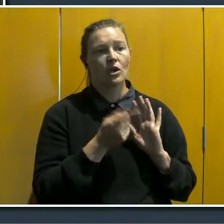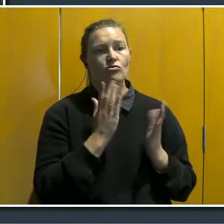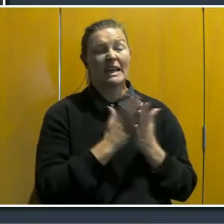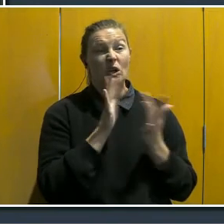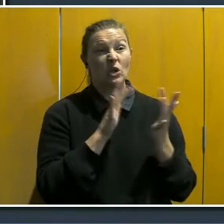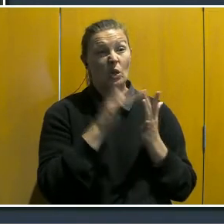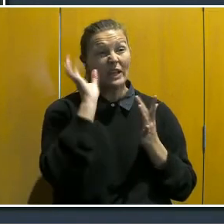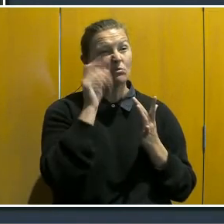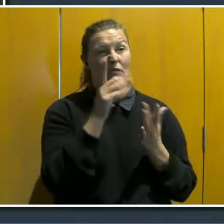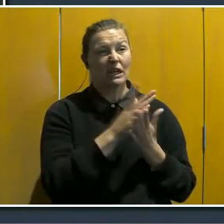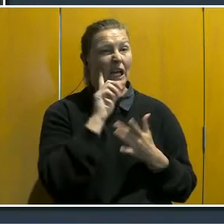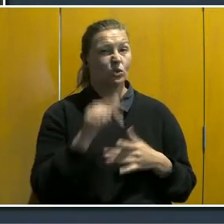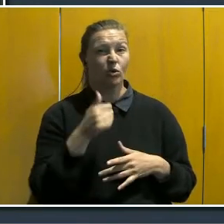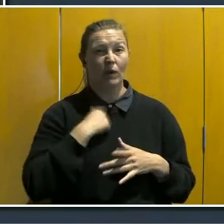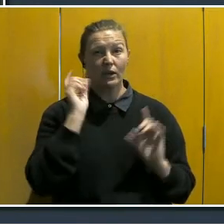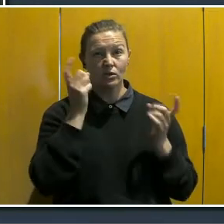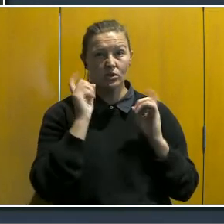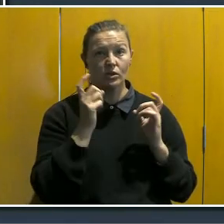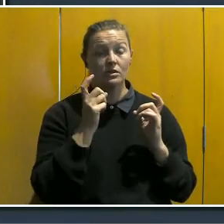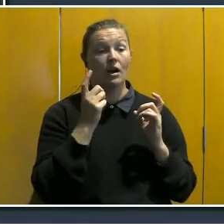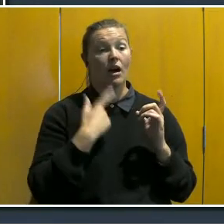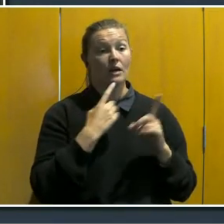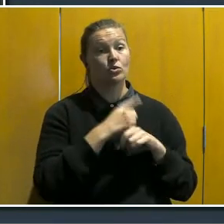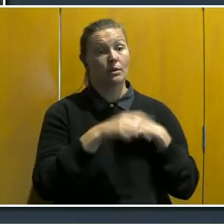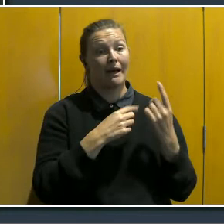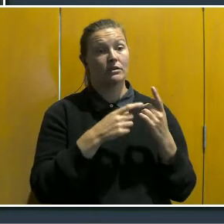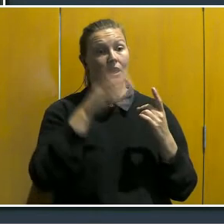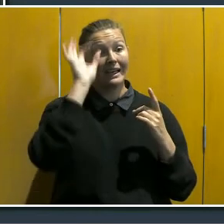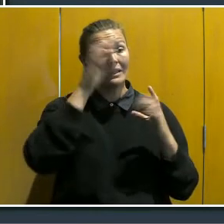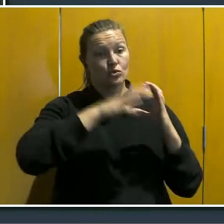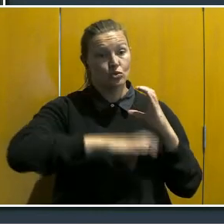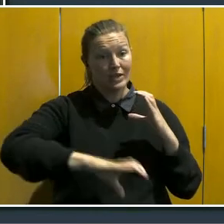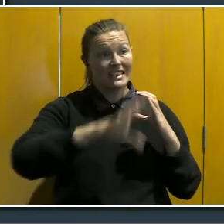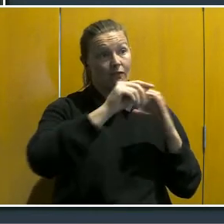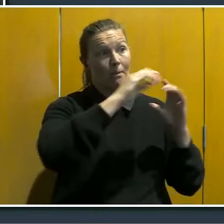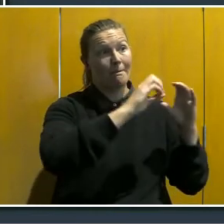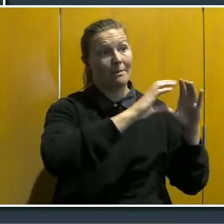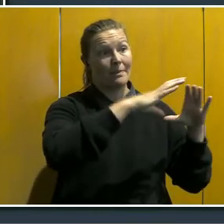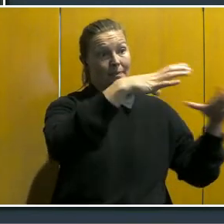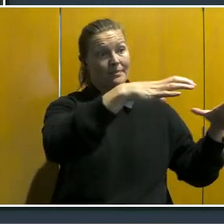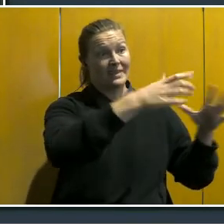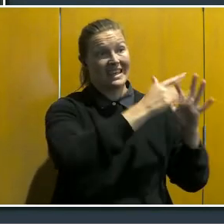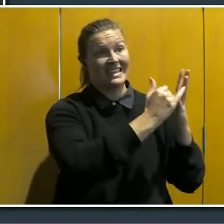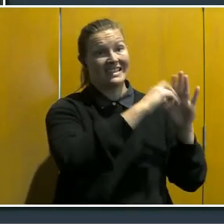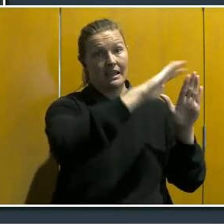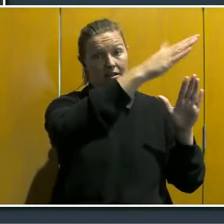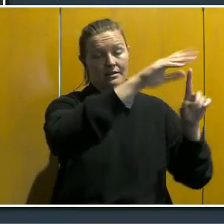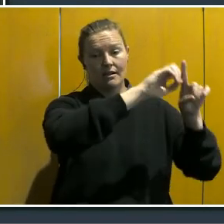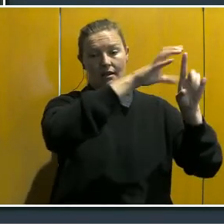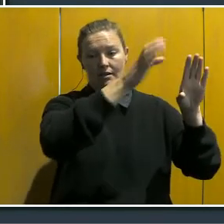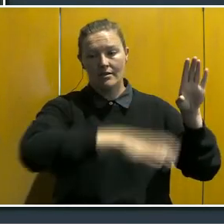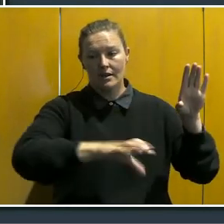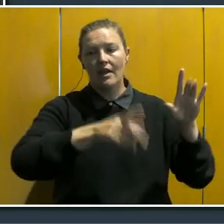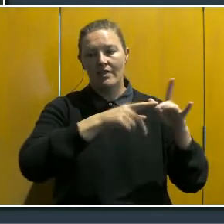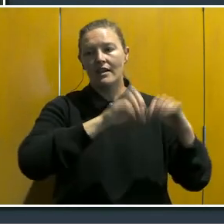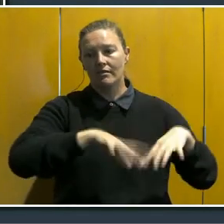ignored. That development included council drains coming from that development, discharging onto land which eventually flowed